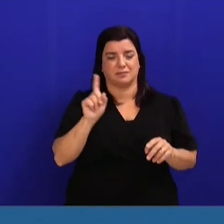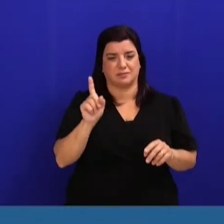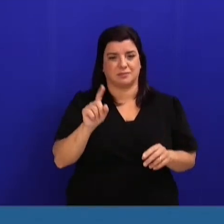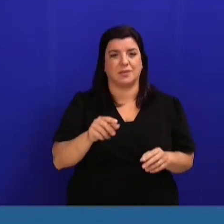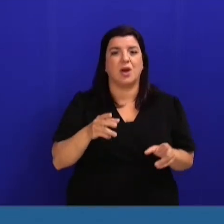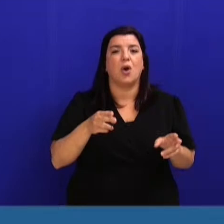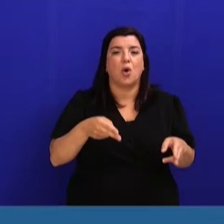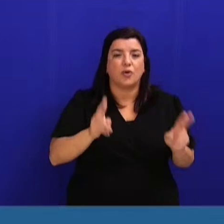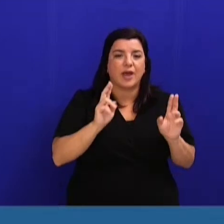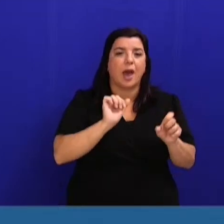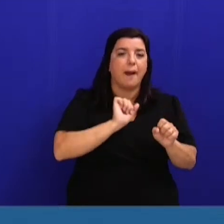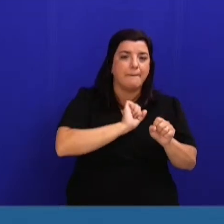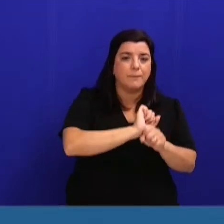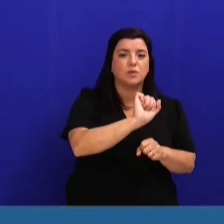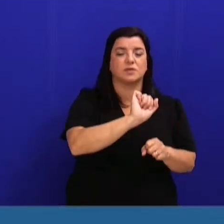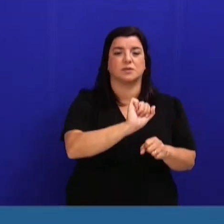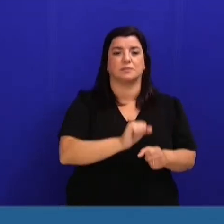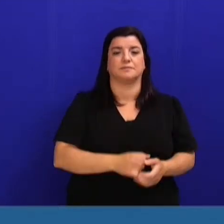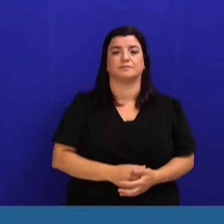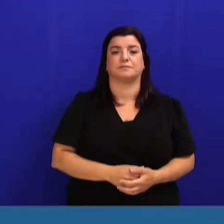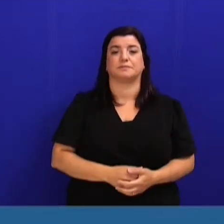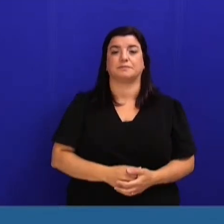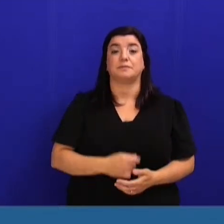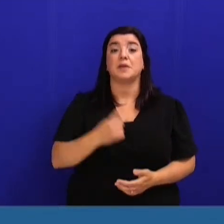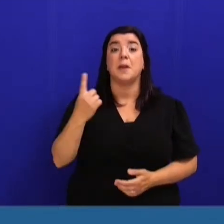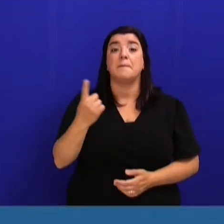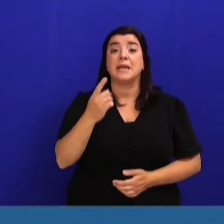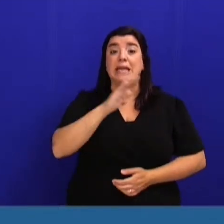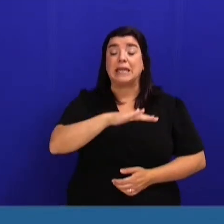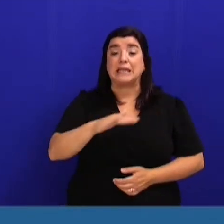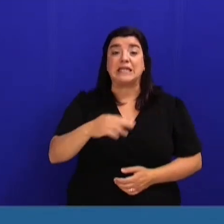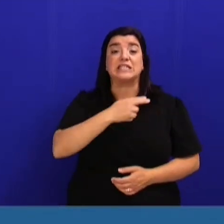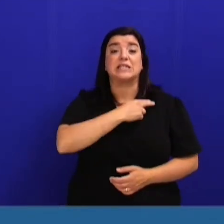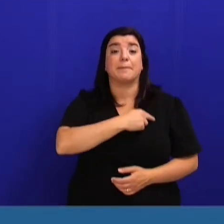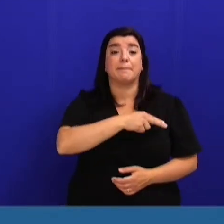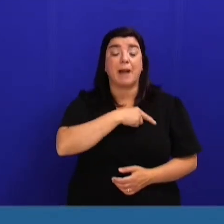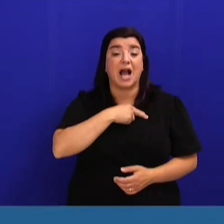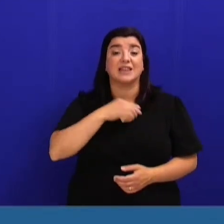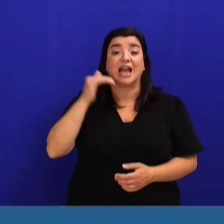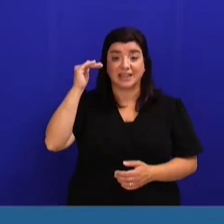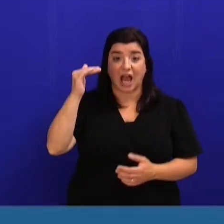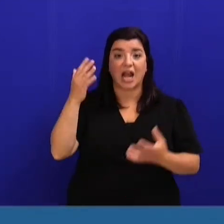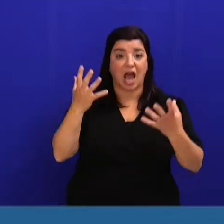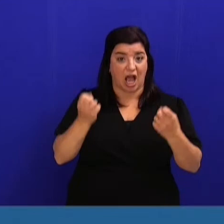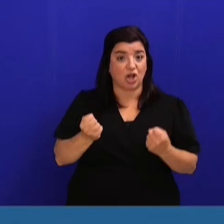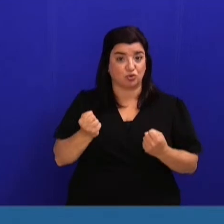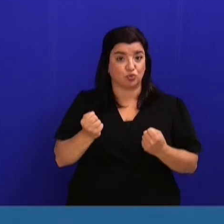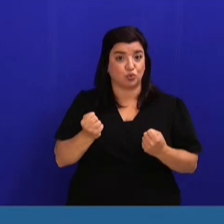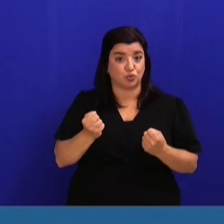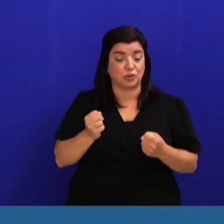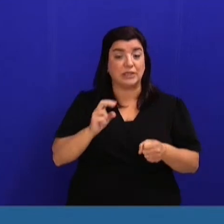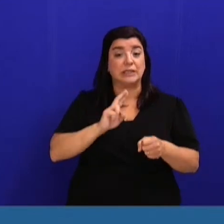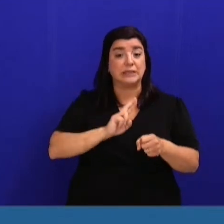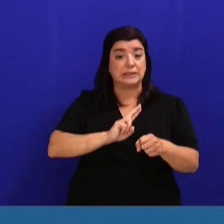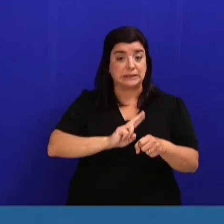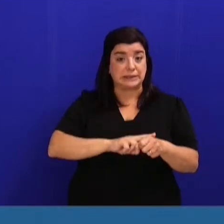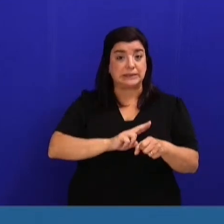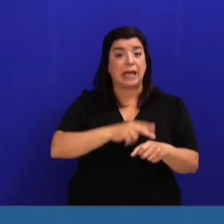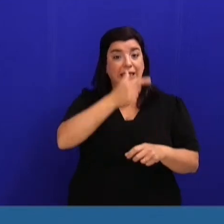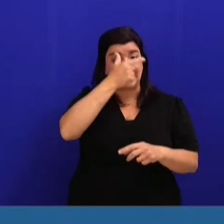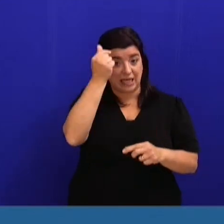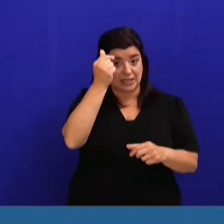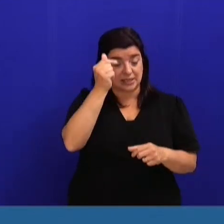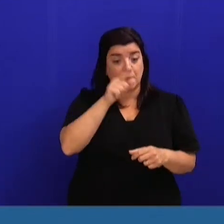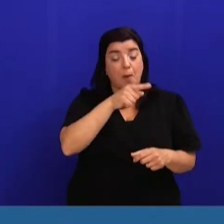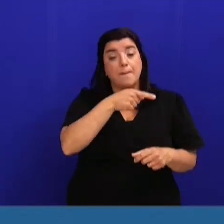Dawk li huma Maltin li għandhom adress għaw Malta li jistabu f'din iċ-ċirkustanza nagħmluhom it-test hemmhekk huma